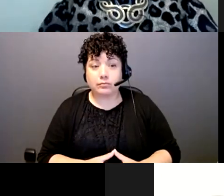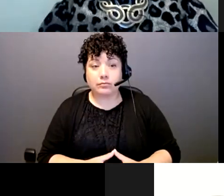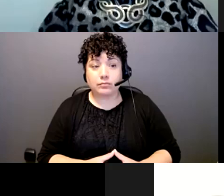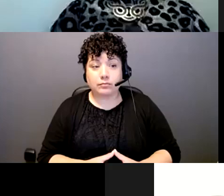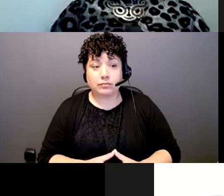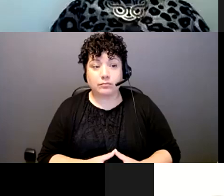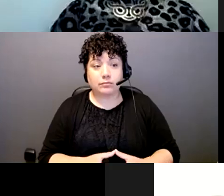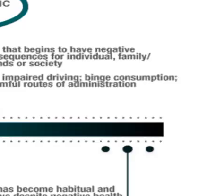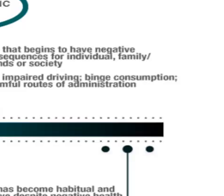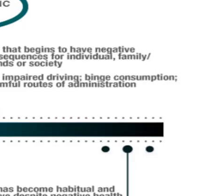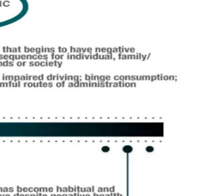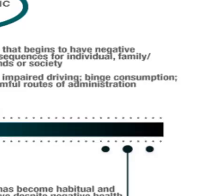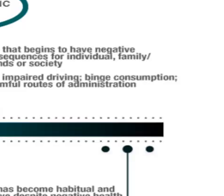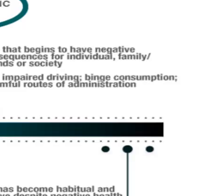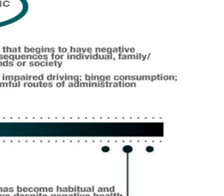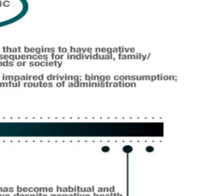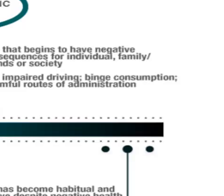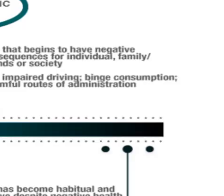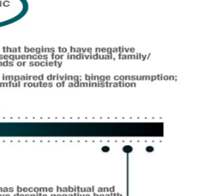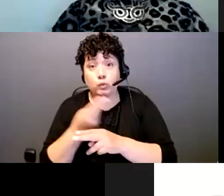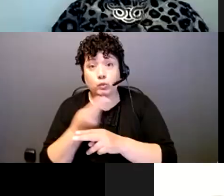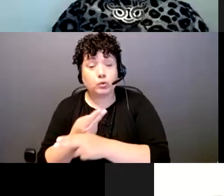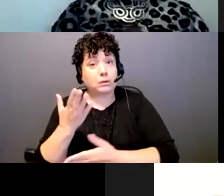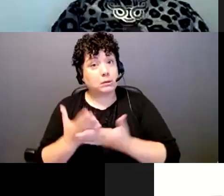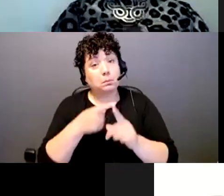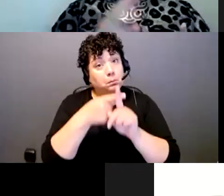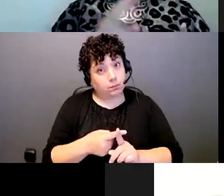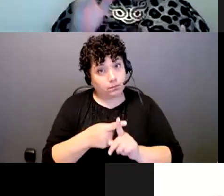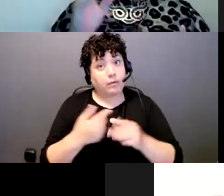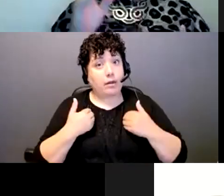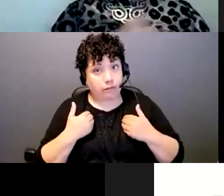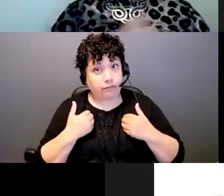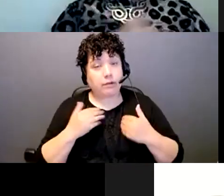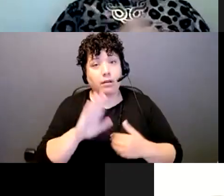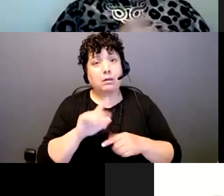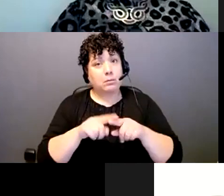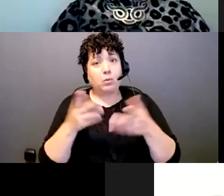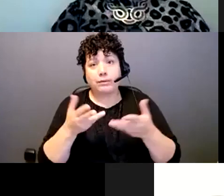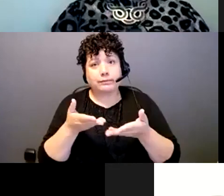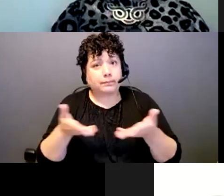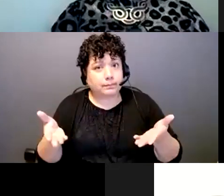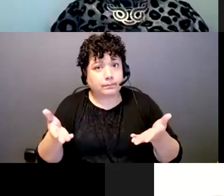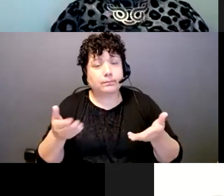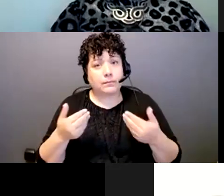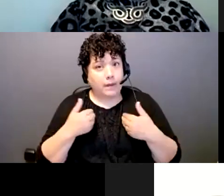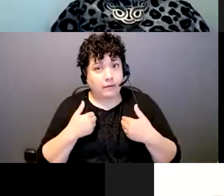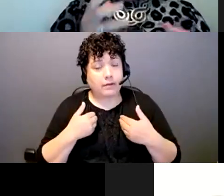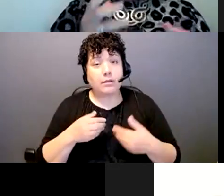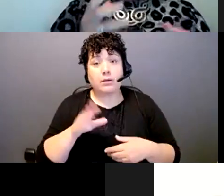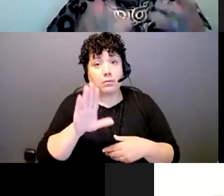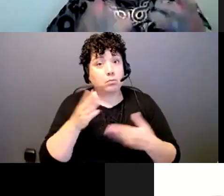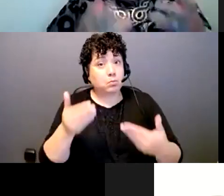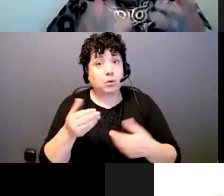of substances, there's some beneficial uses to different substances. I don't know if any of you right now are having a coffee or a